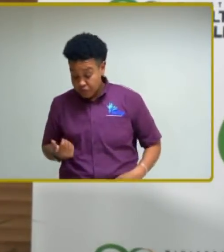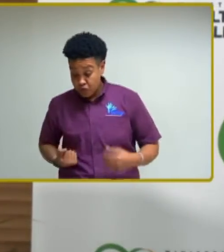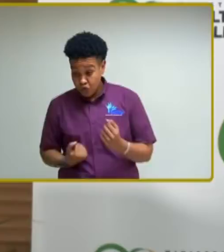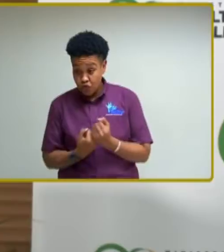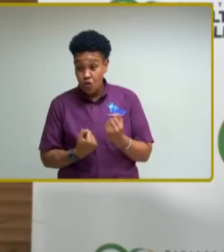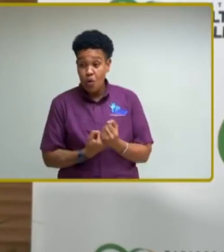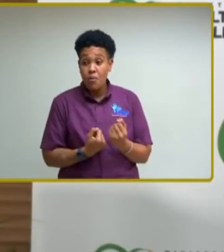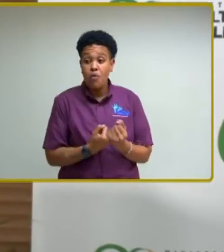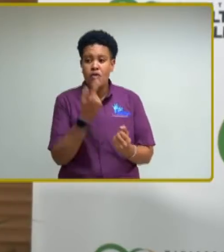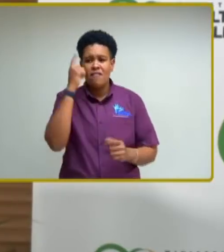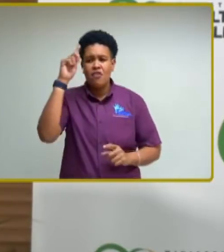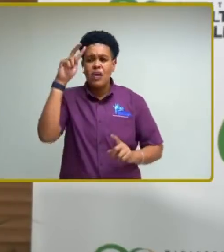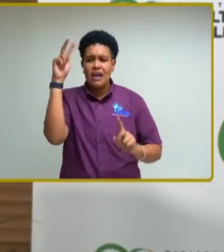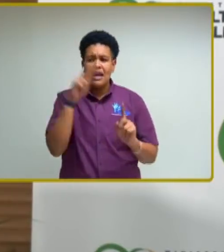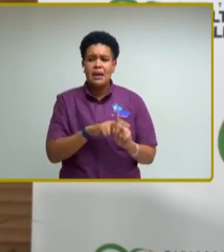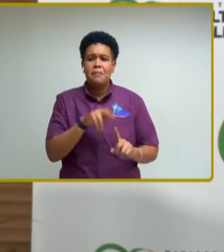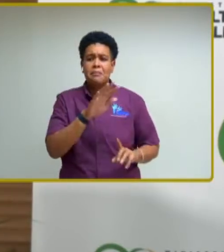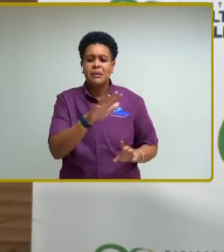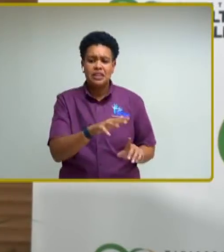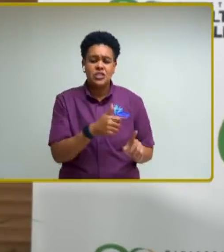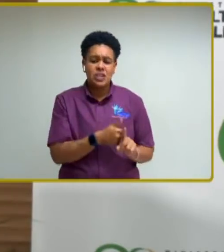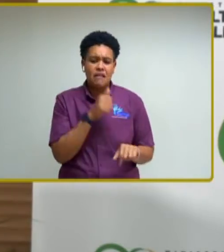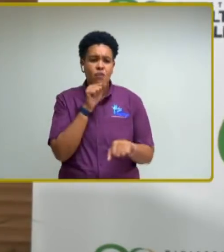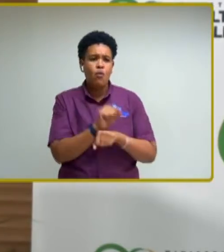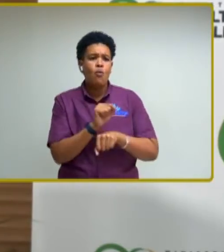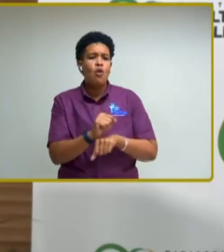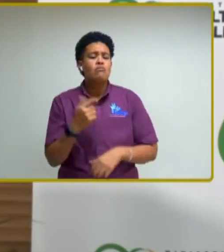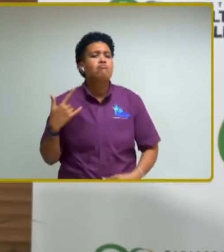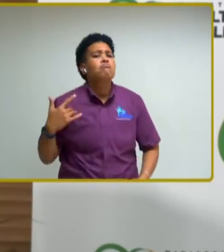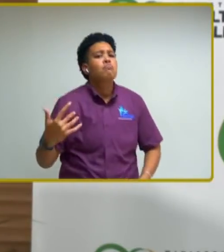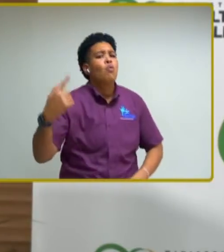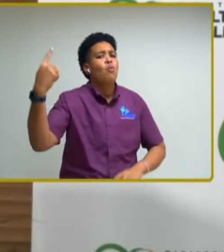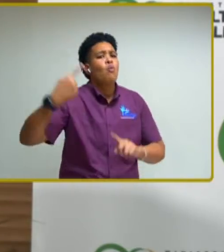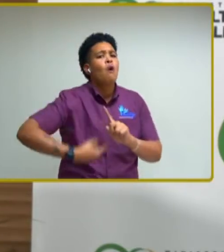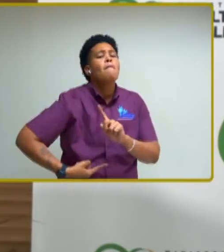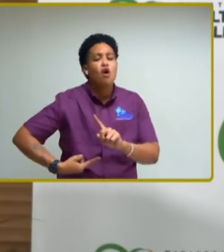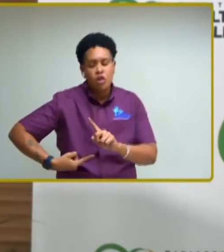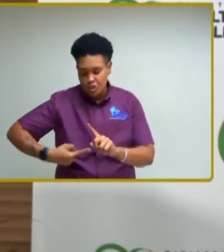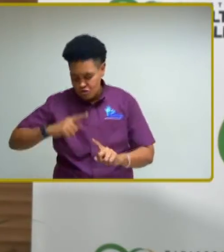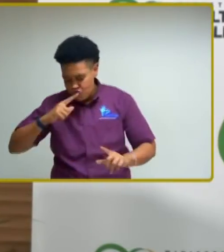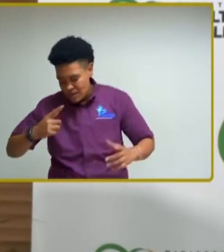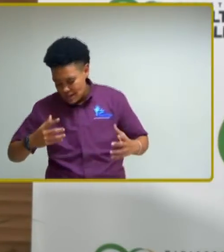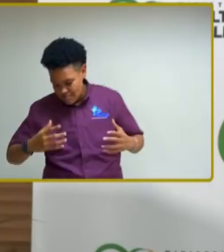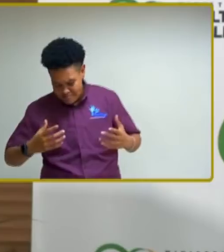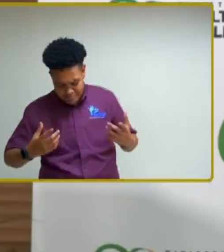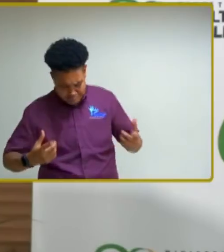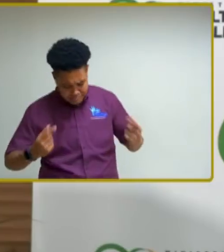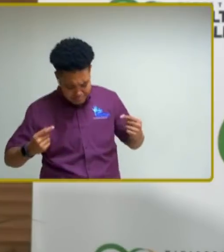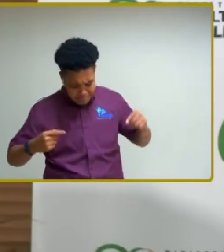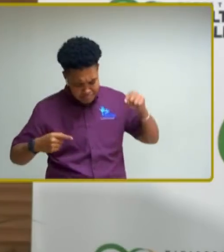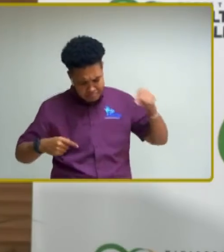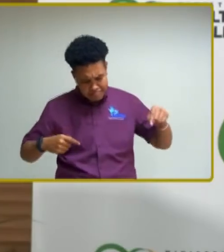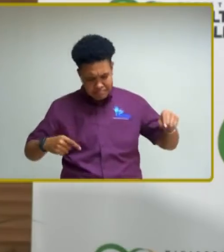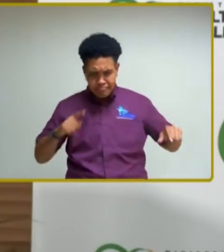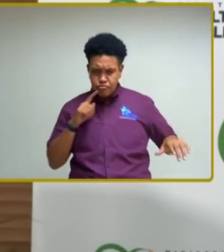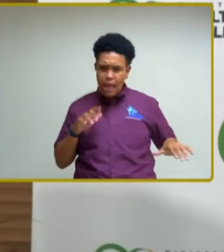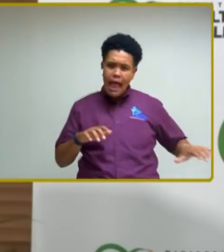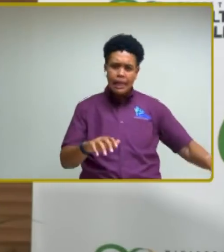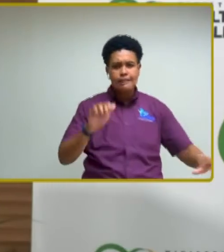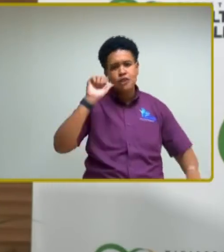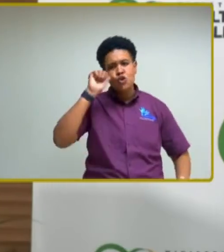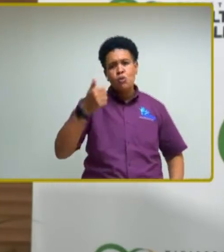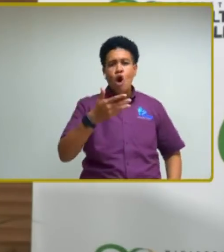support for the implementation have worked over the past month to execute this activity